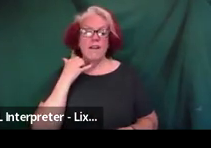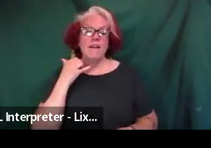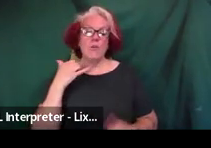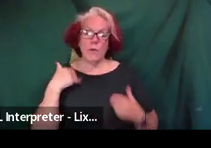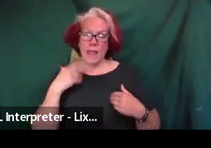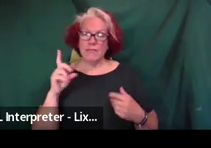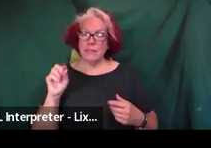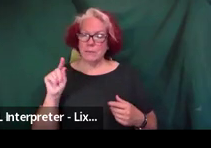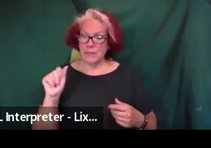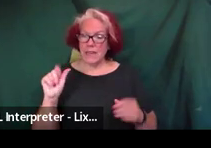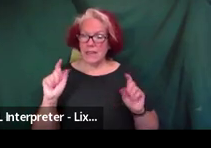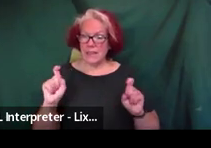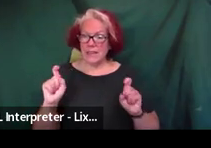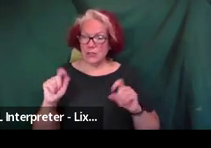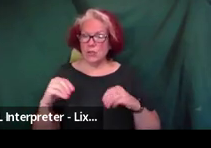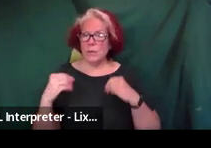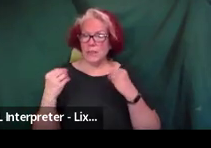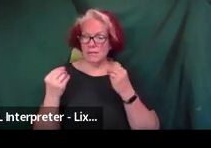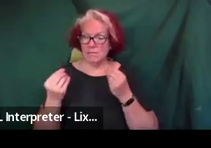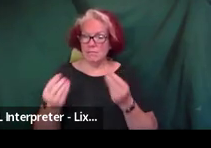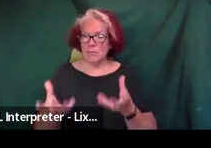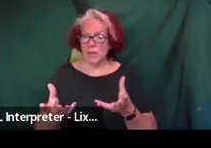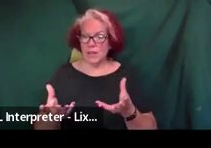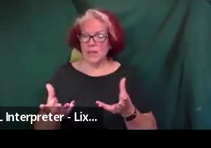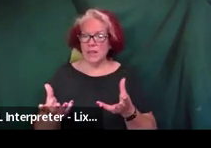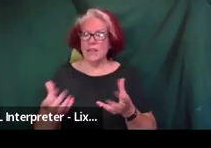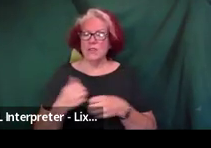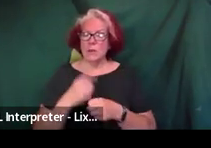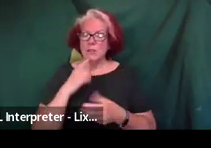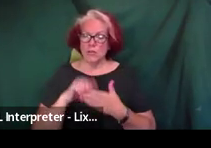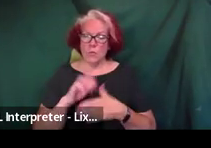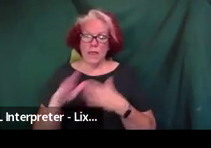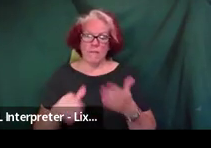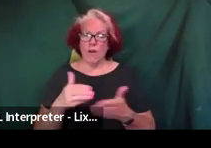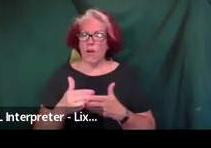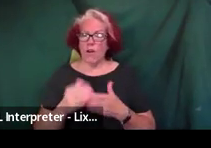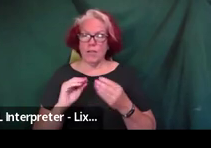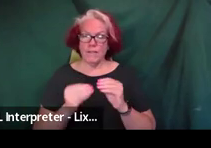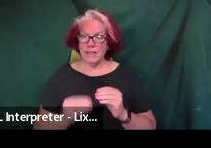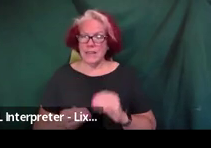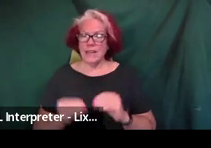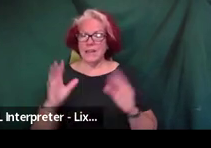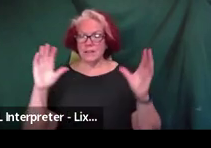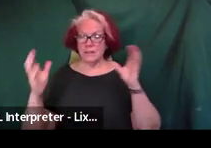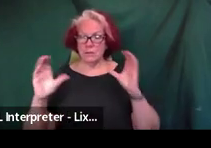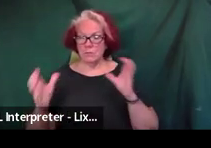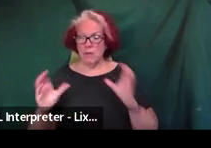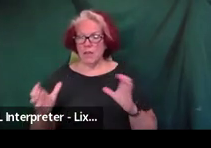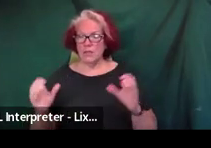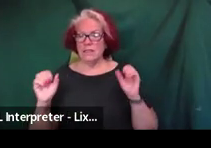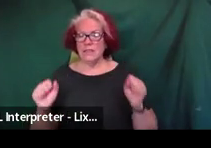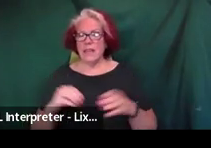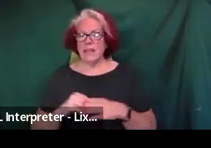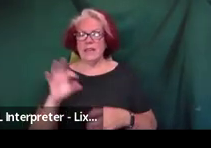needs to get in to ensure that we're going to be able to have all of the data so we can do comparisons in frontline.